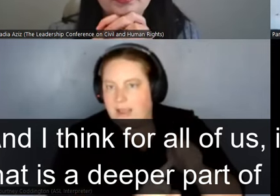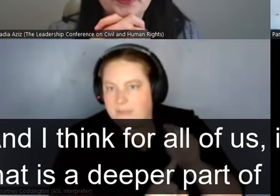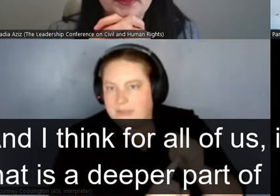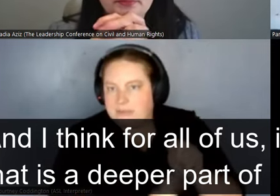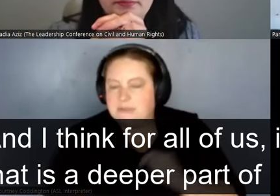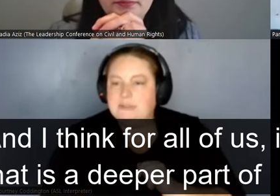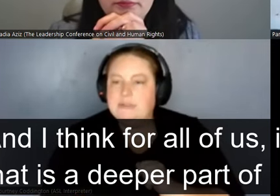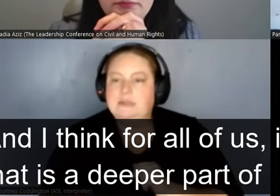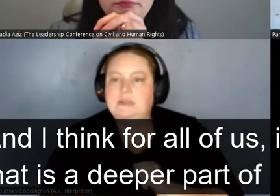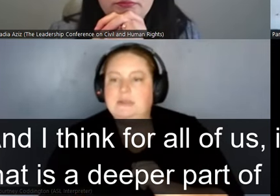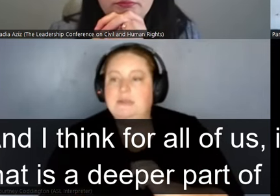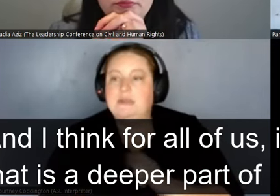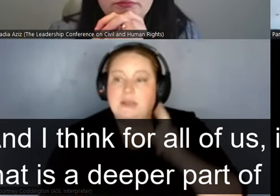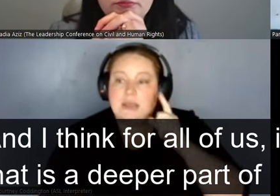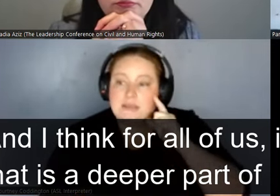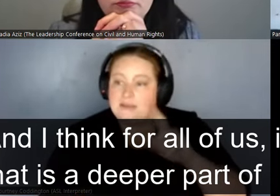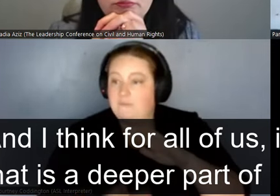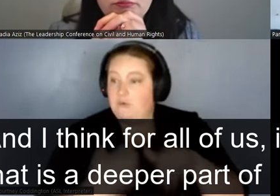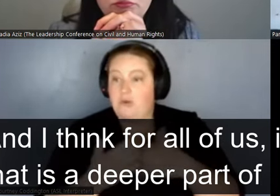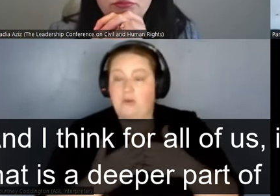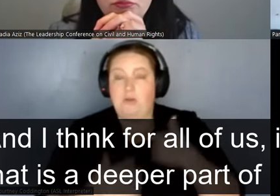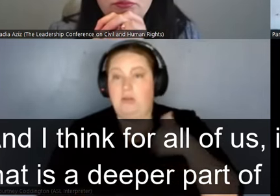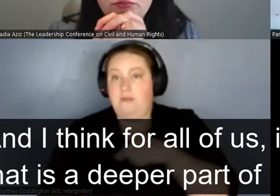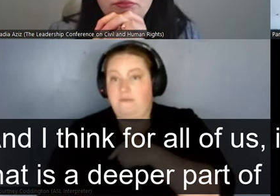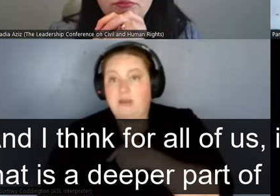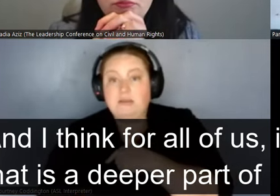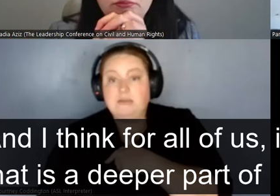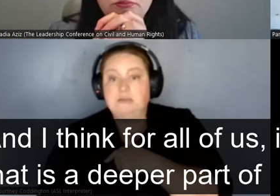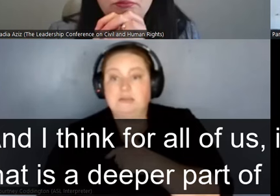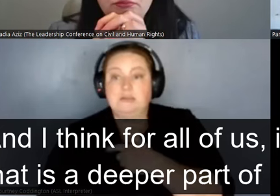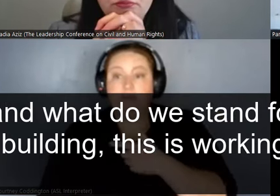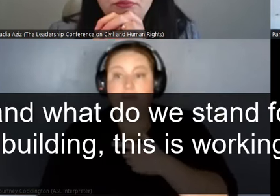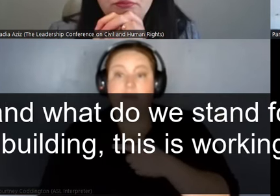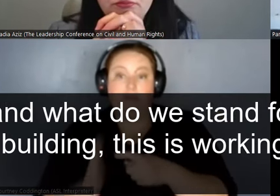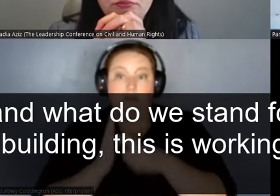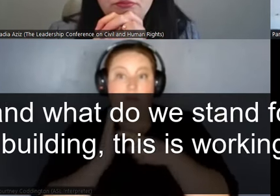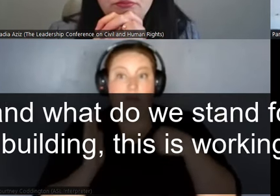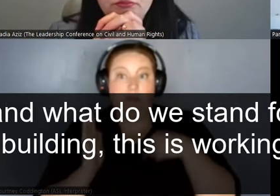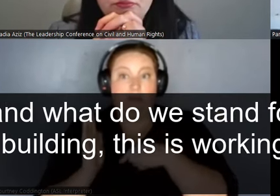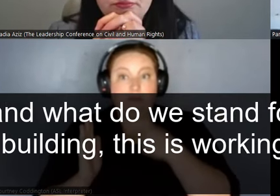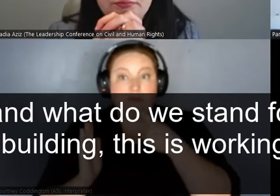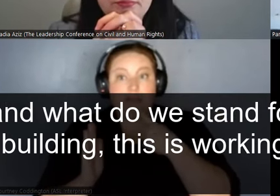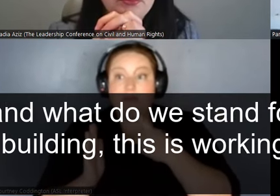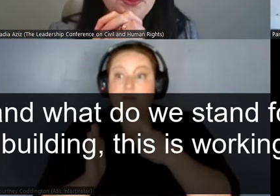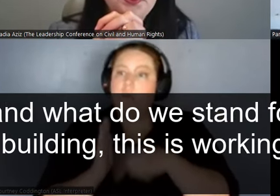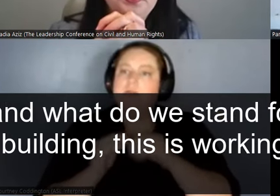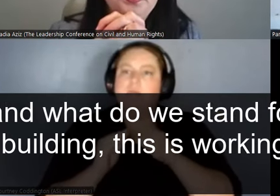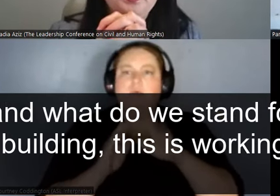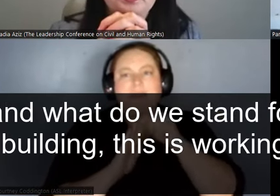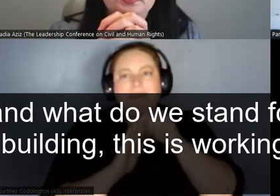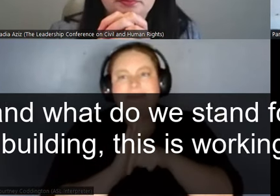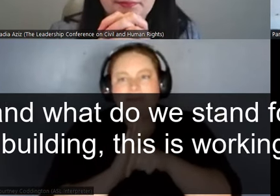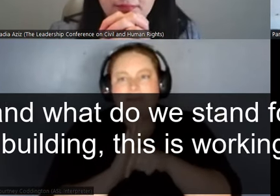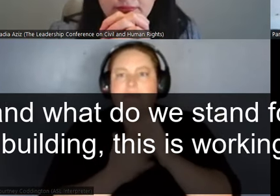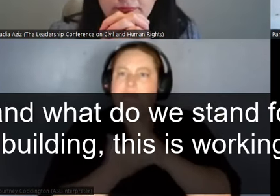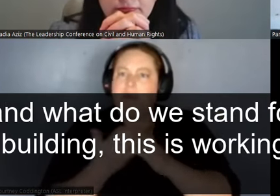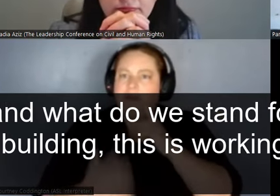And I think for all of us, it calls on us to say, you know, what is a deeper part of ourselves and what do we stand for?